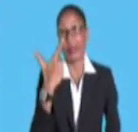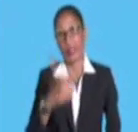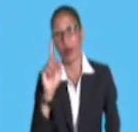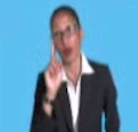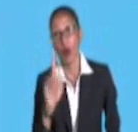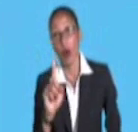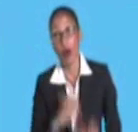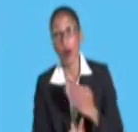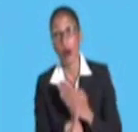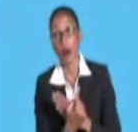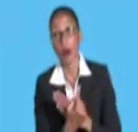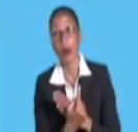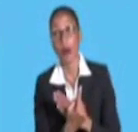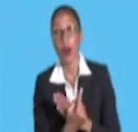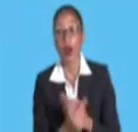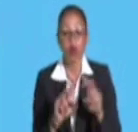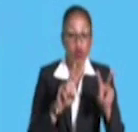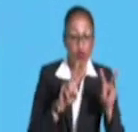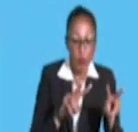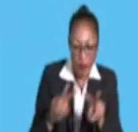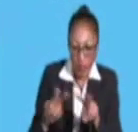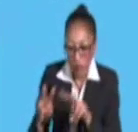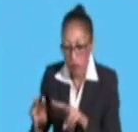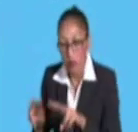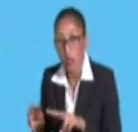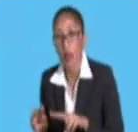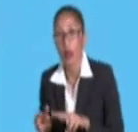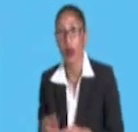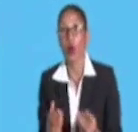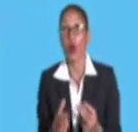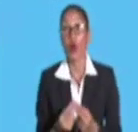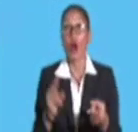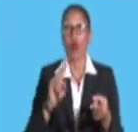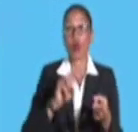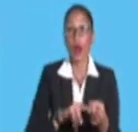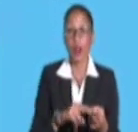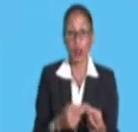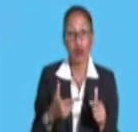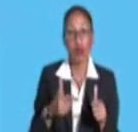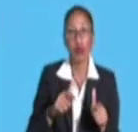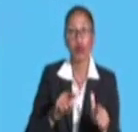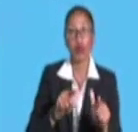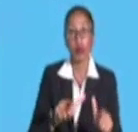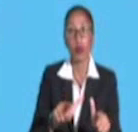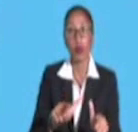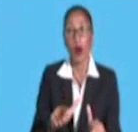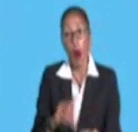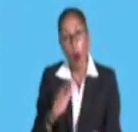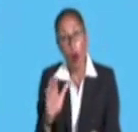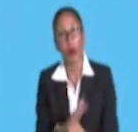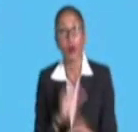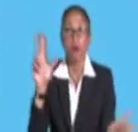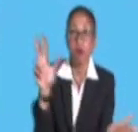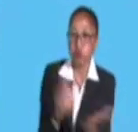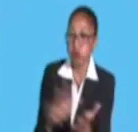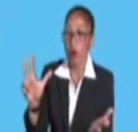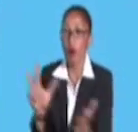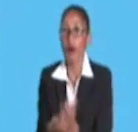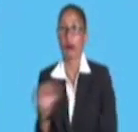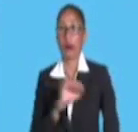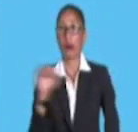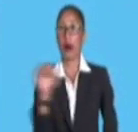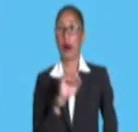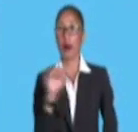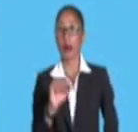up a position as fleet supervisor with United Touring, responsible for scheduling coaches and chauffeur cars,